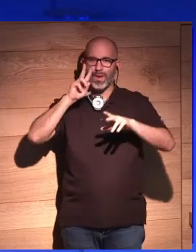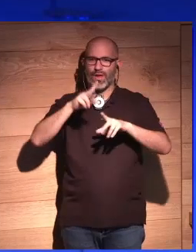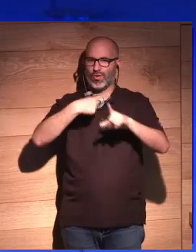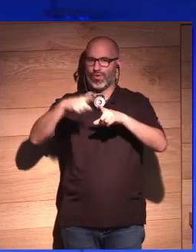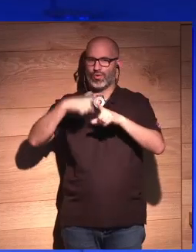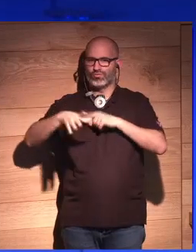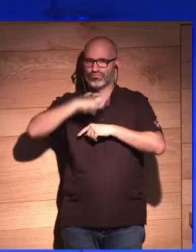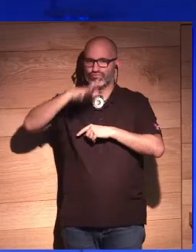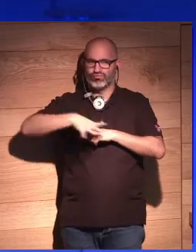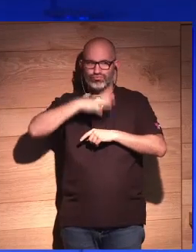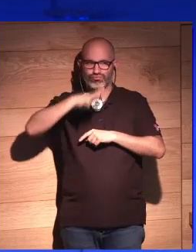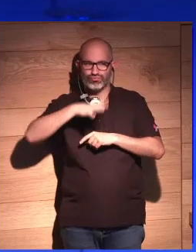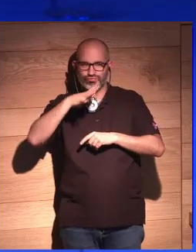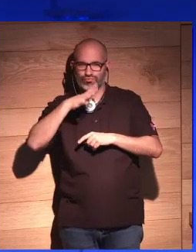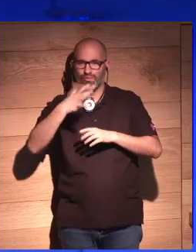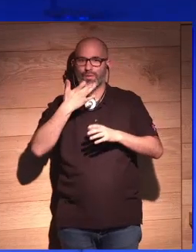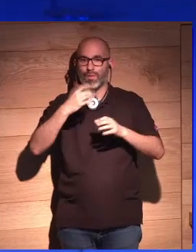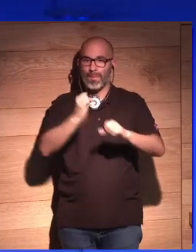won Venice last year as well.